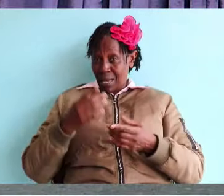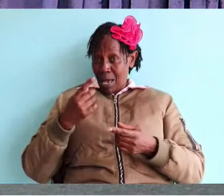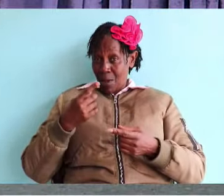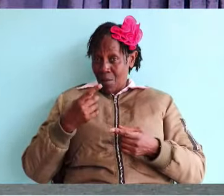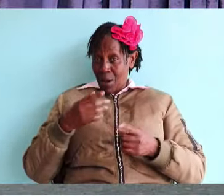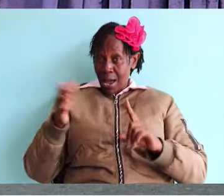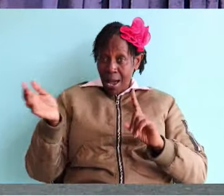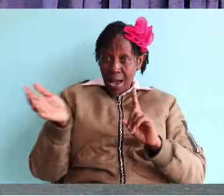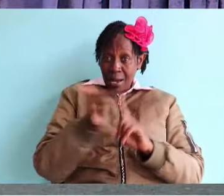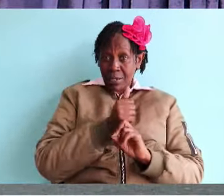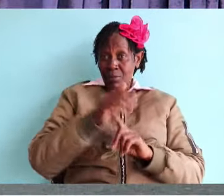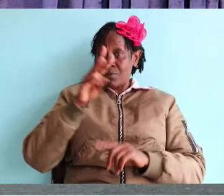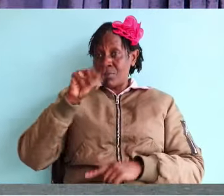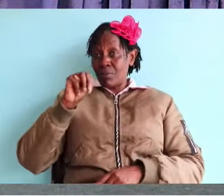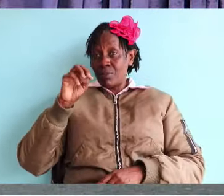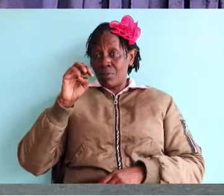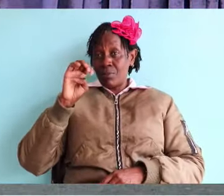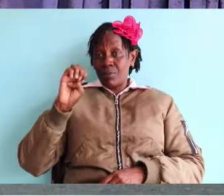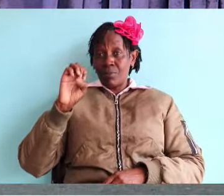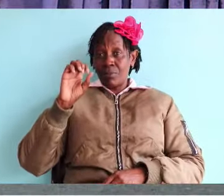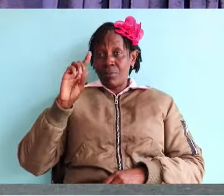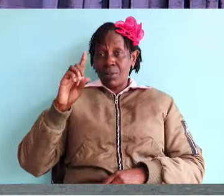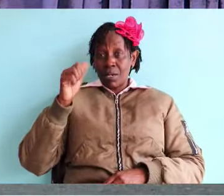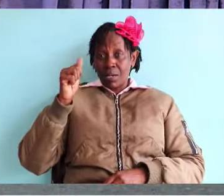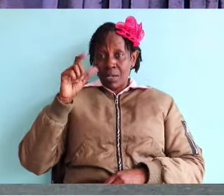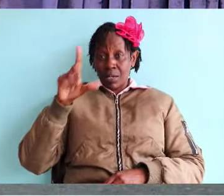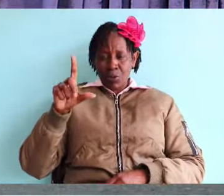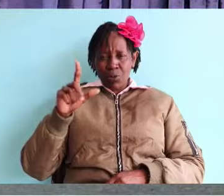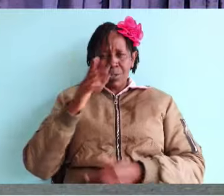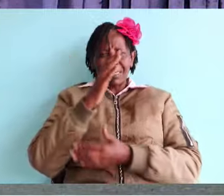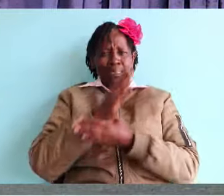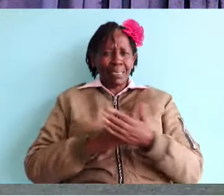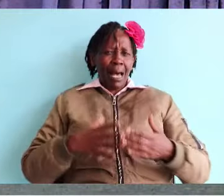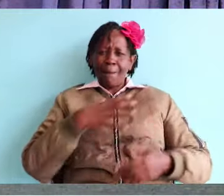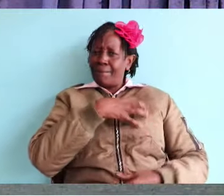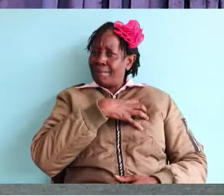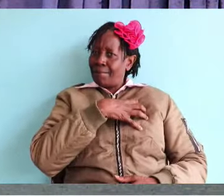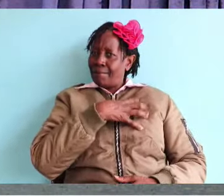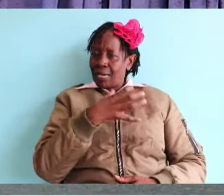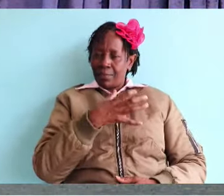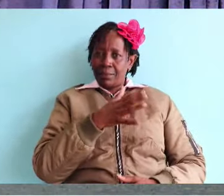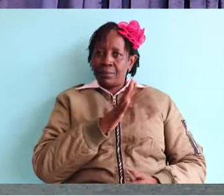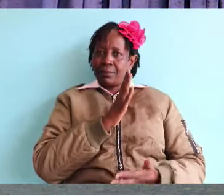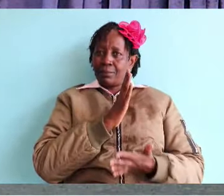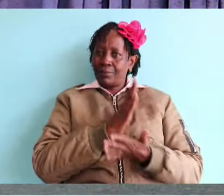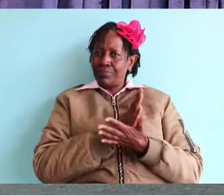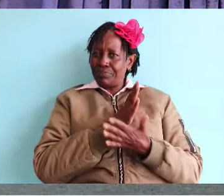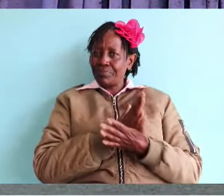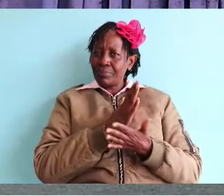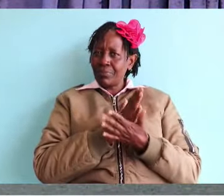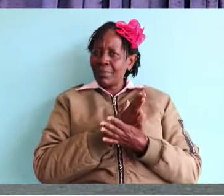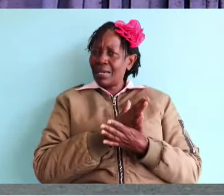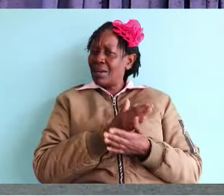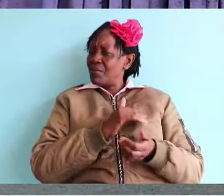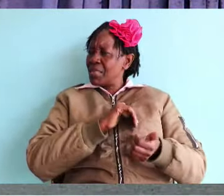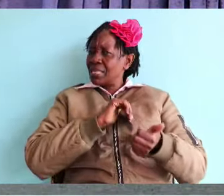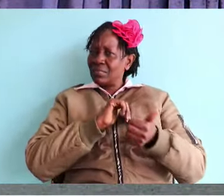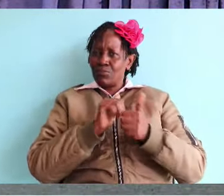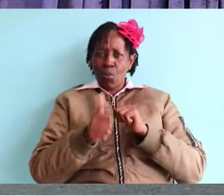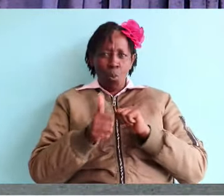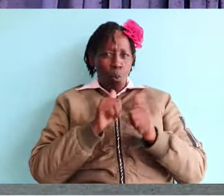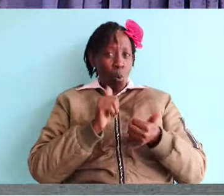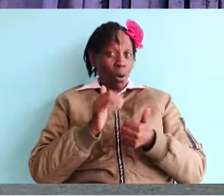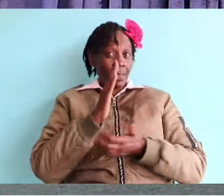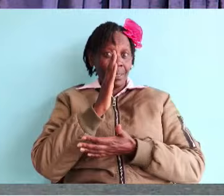these sports, and some have even become very rich as far as, you know, even with a lot of sports. And some of